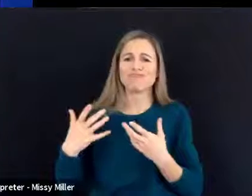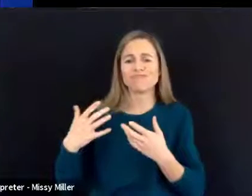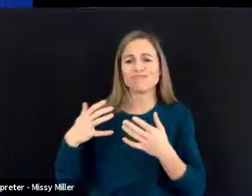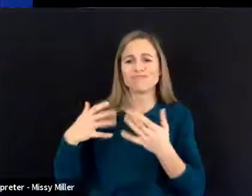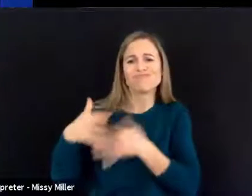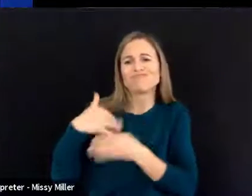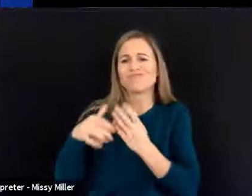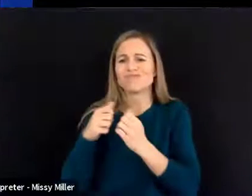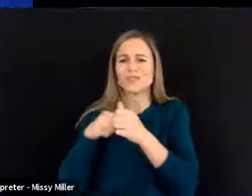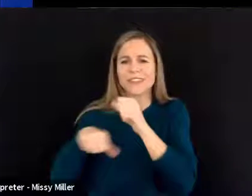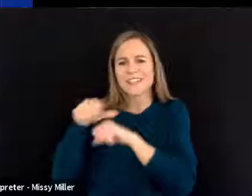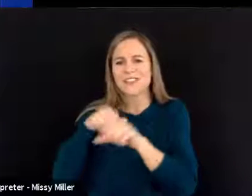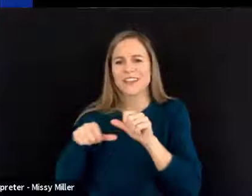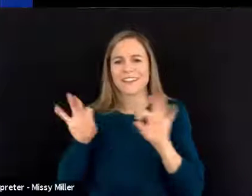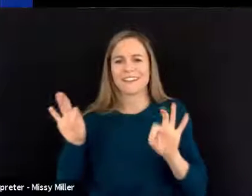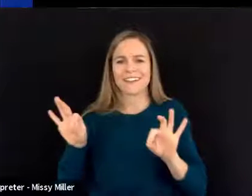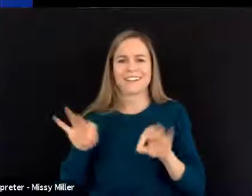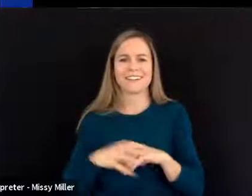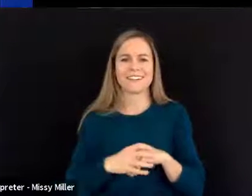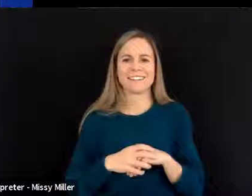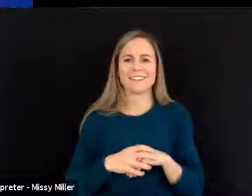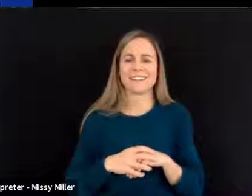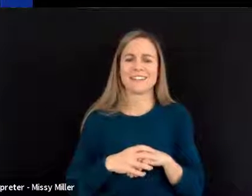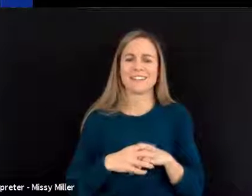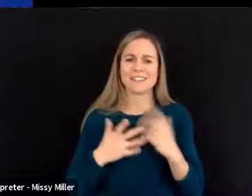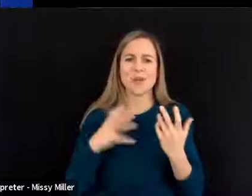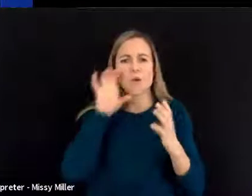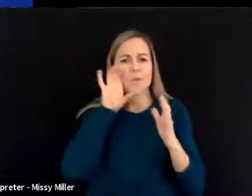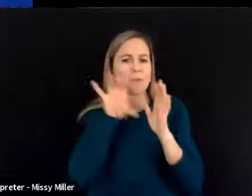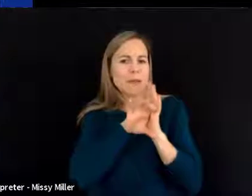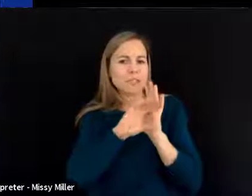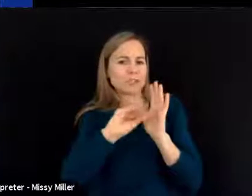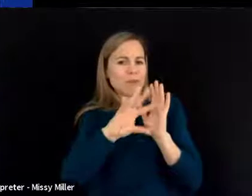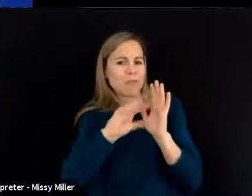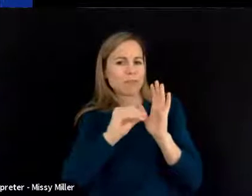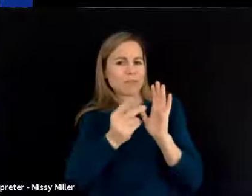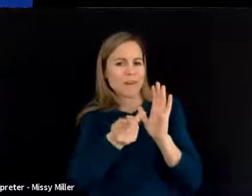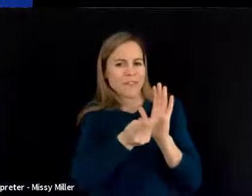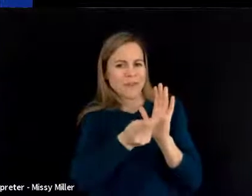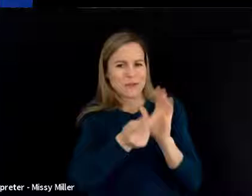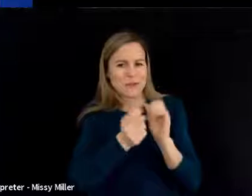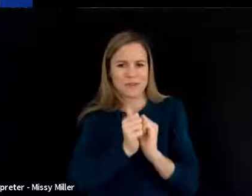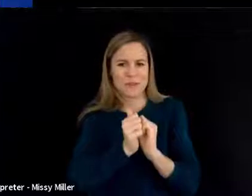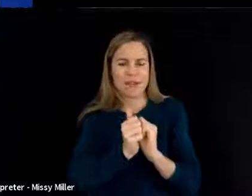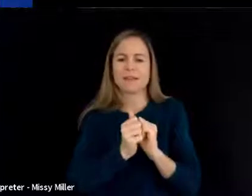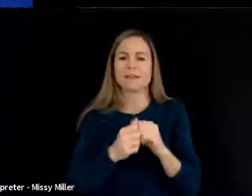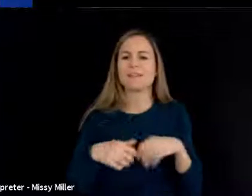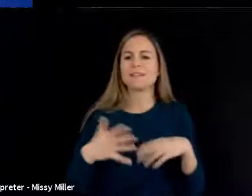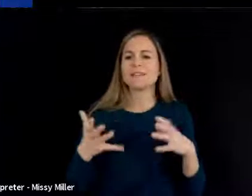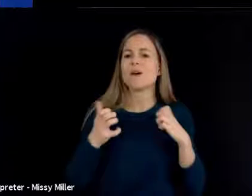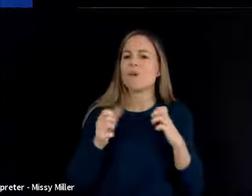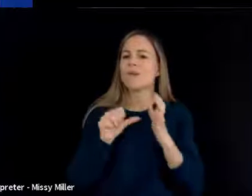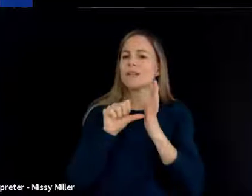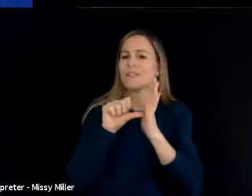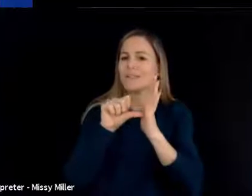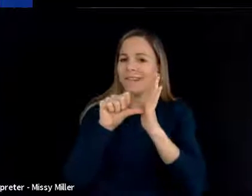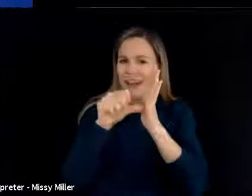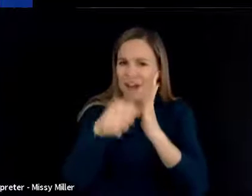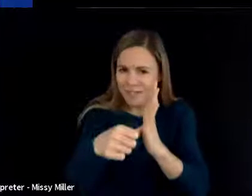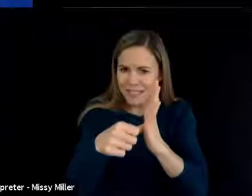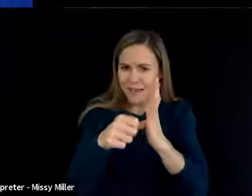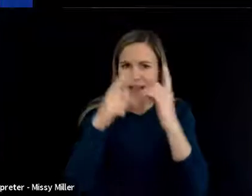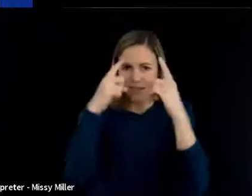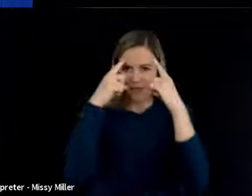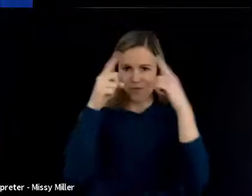picture taken. And we just want to emphasize, if we had all the time in the world with you, we